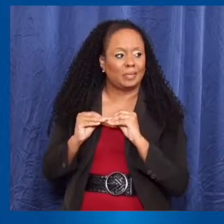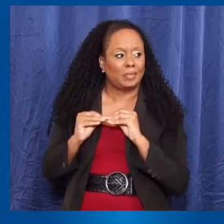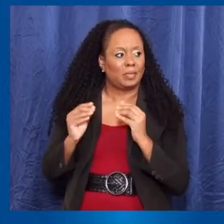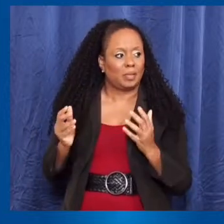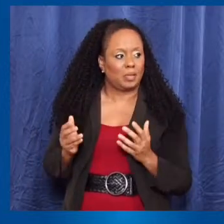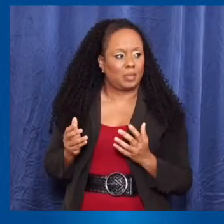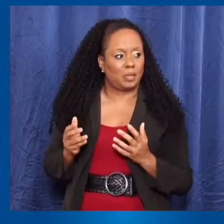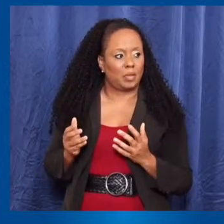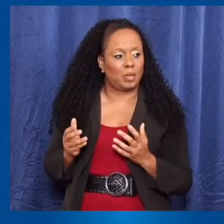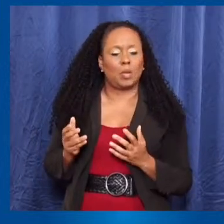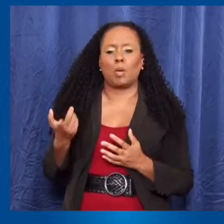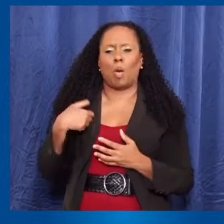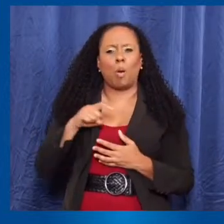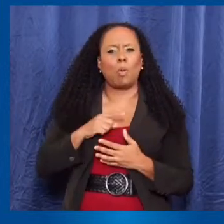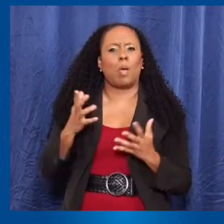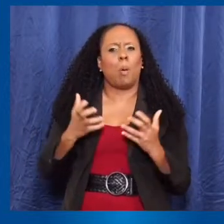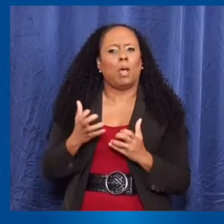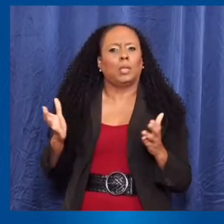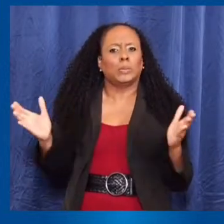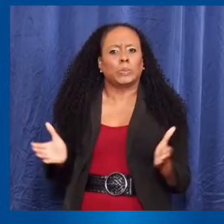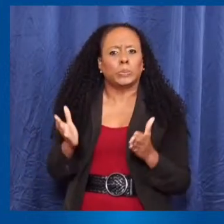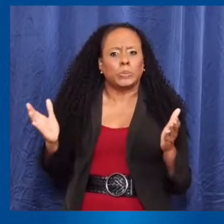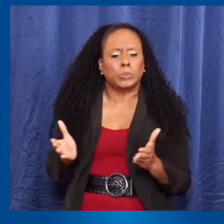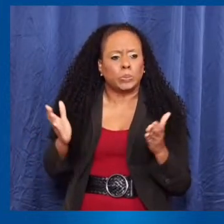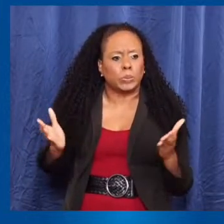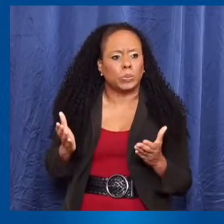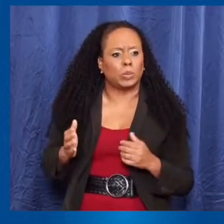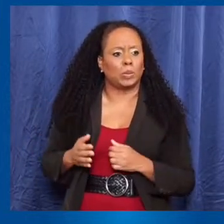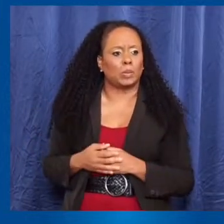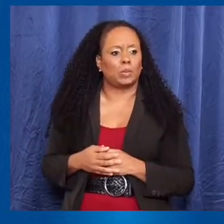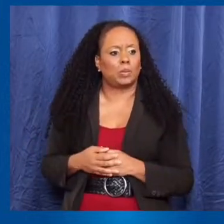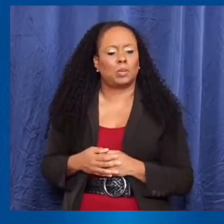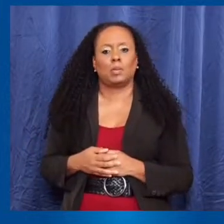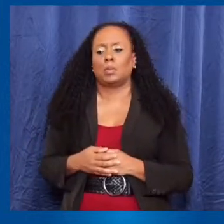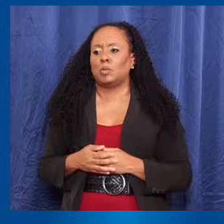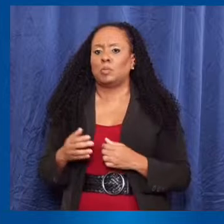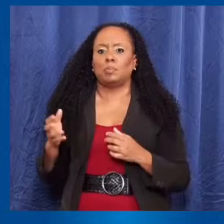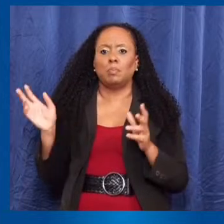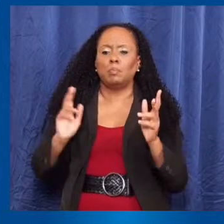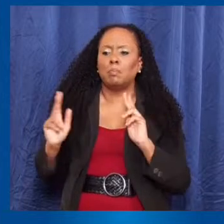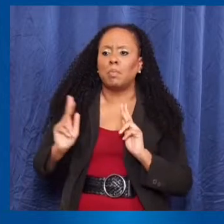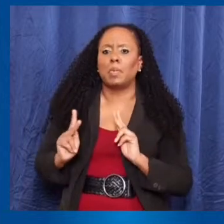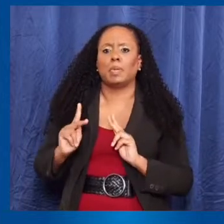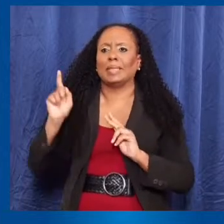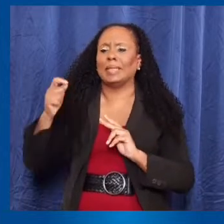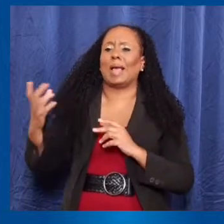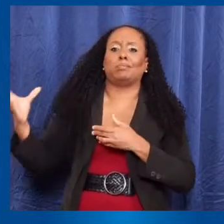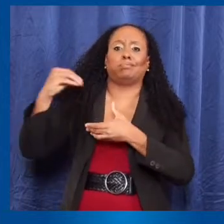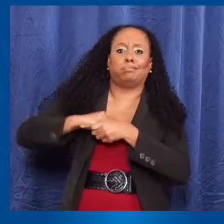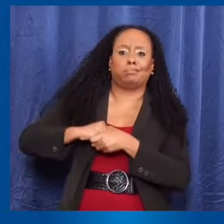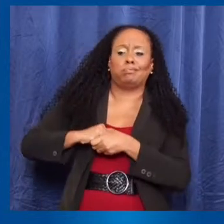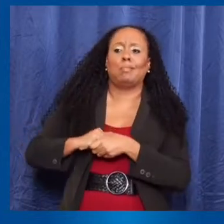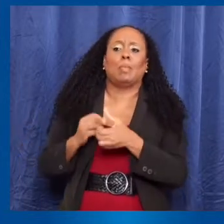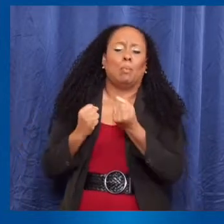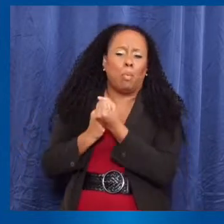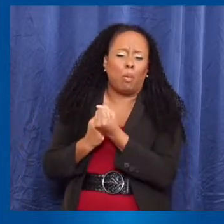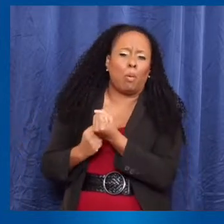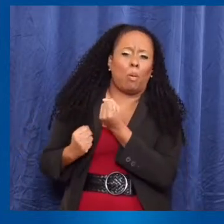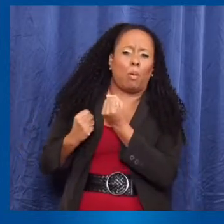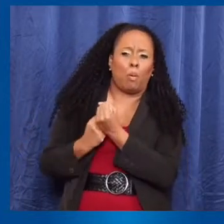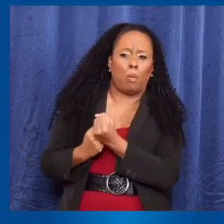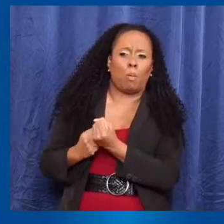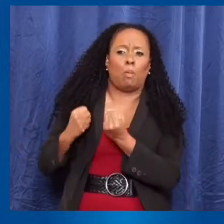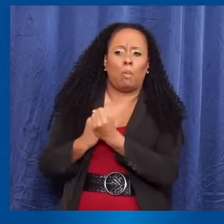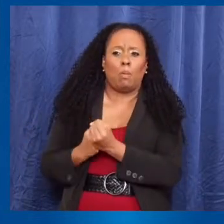of the story, and the end. The new funds, the pledges, we can do it. But if we